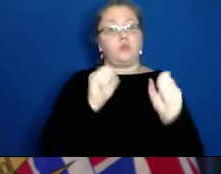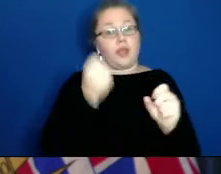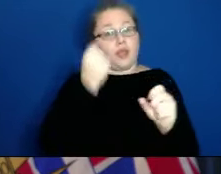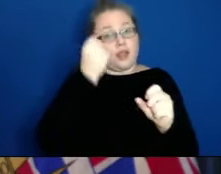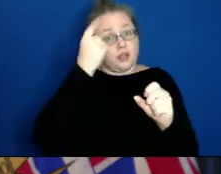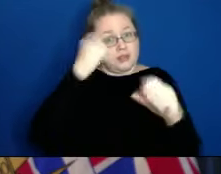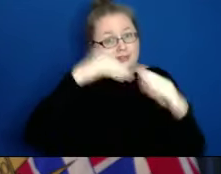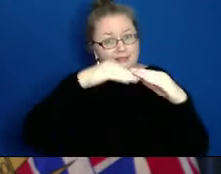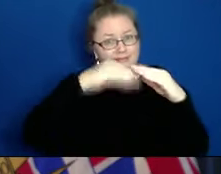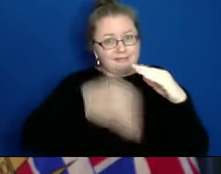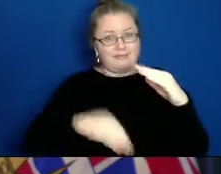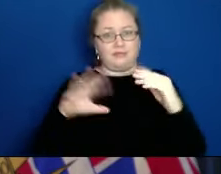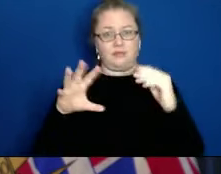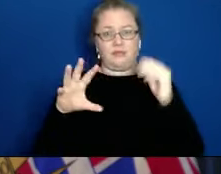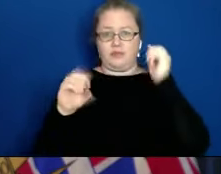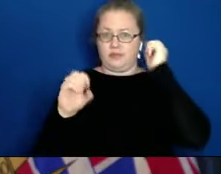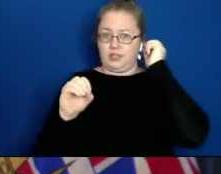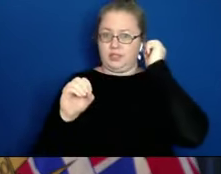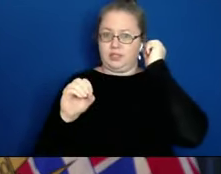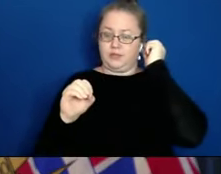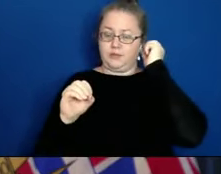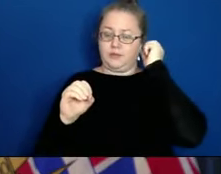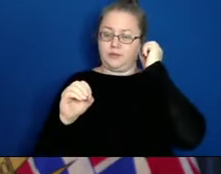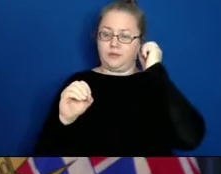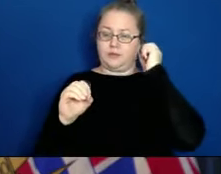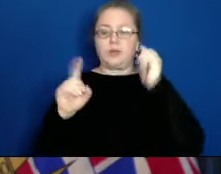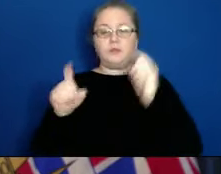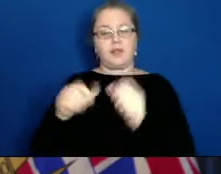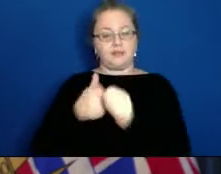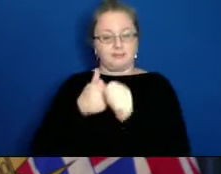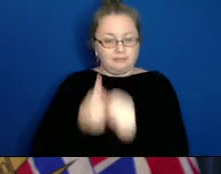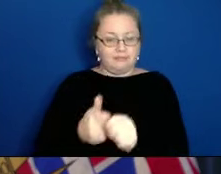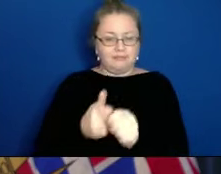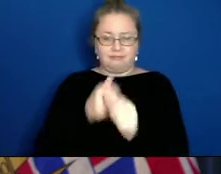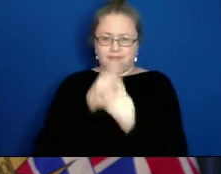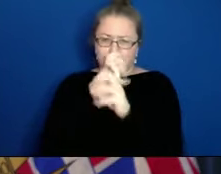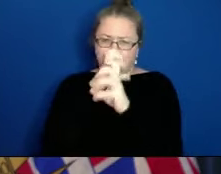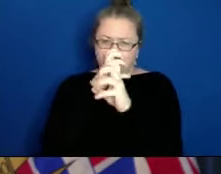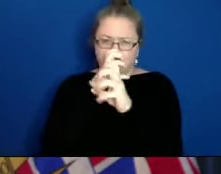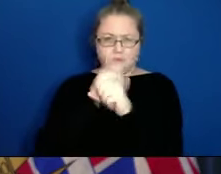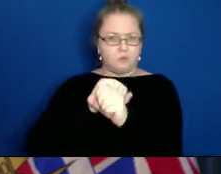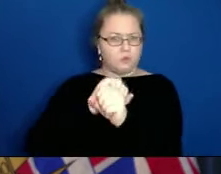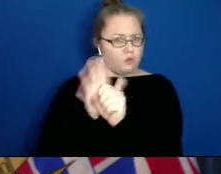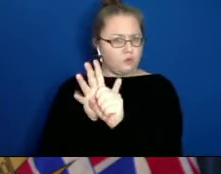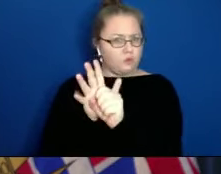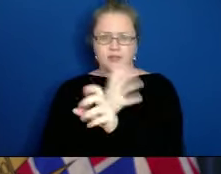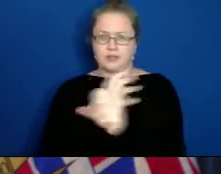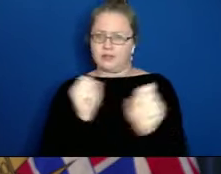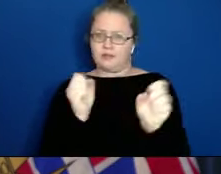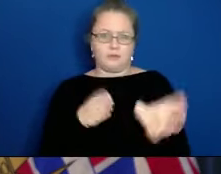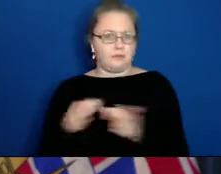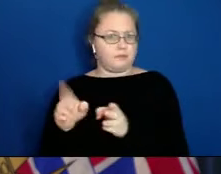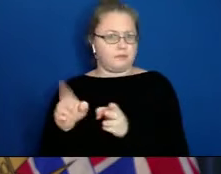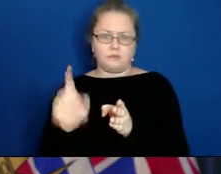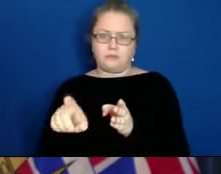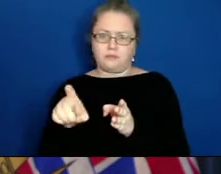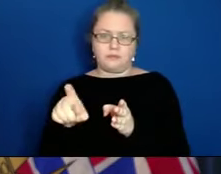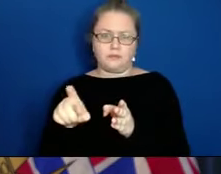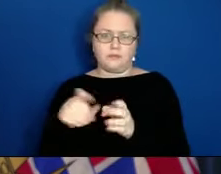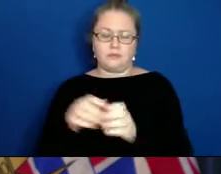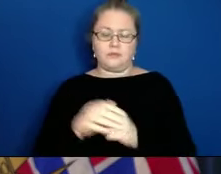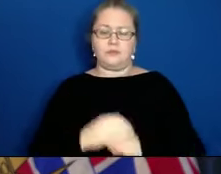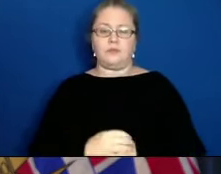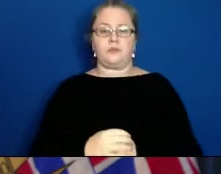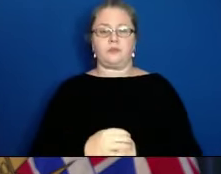and ensuring that you have COVID-19 safety plans that are in place and are being acted upon. It also does